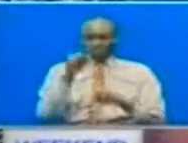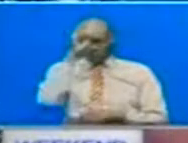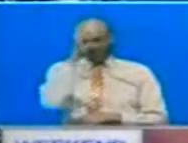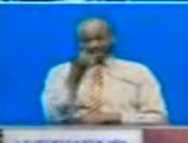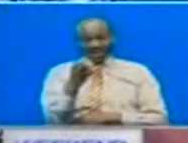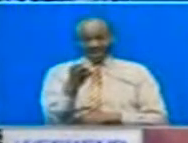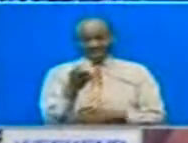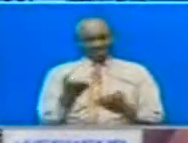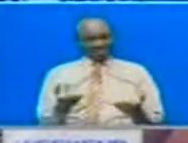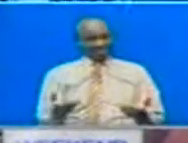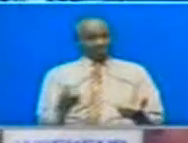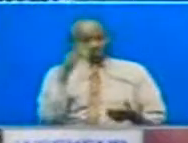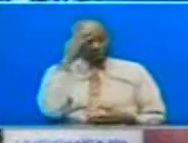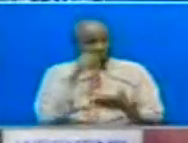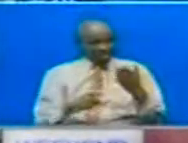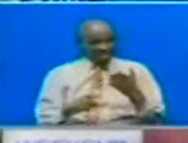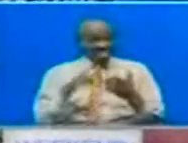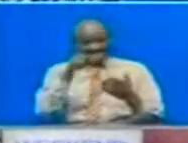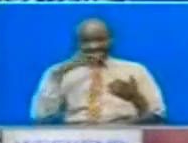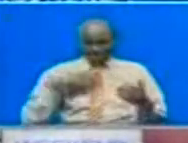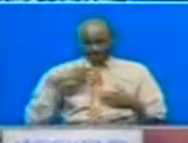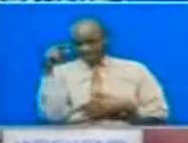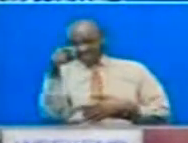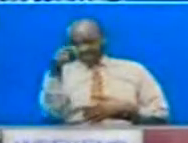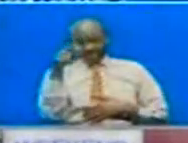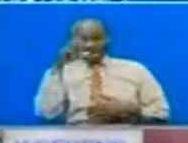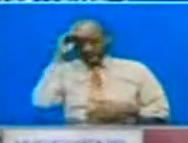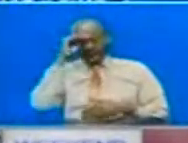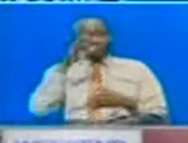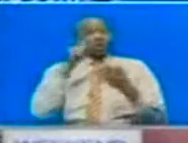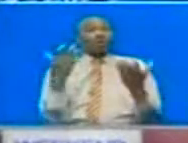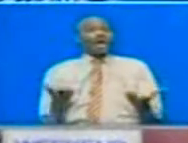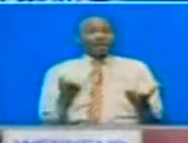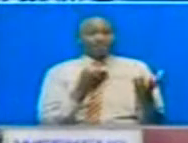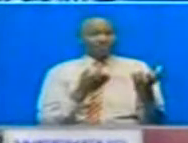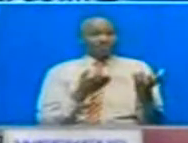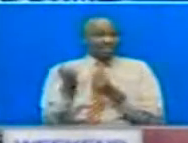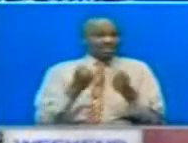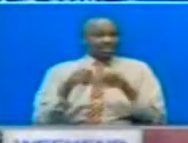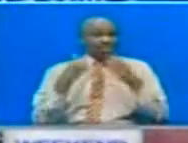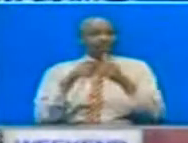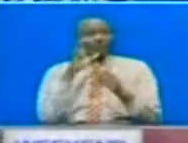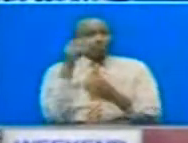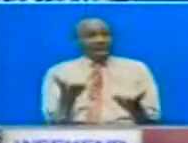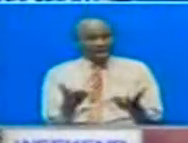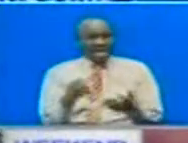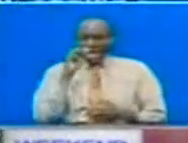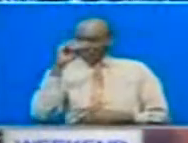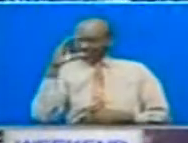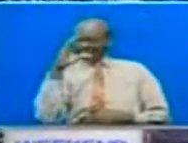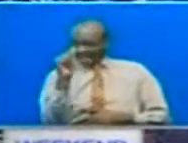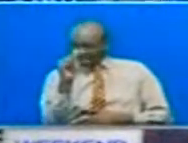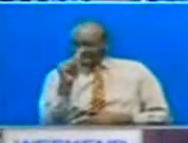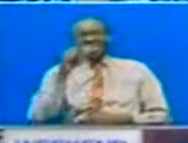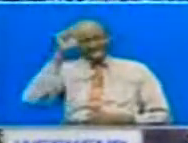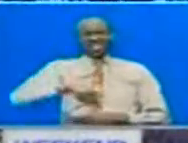But you know, those hooligans learned this interruption of business from somewhere, right? The MCAs.